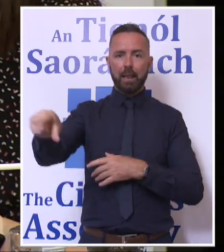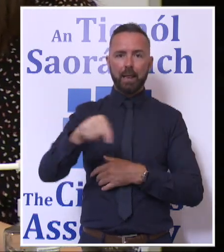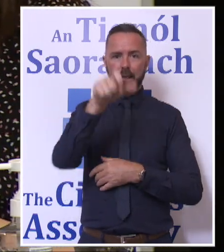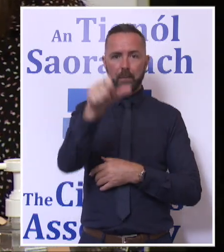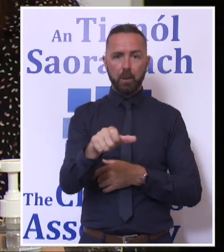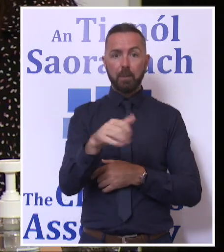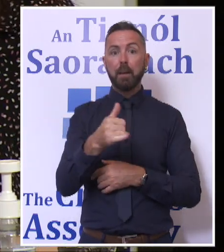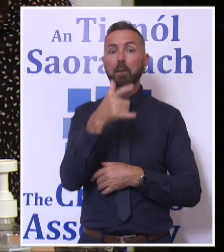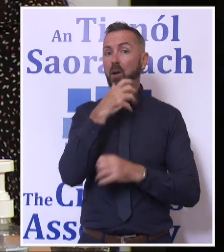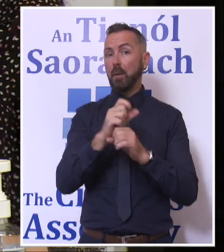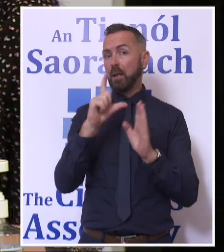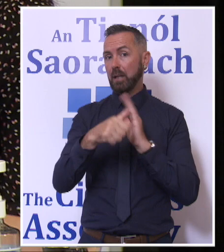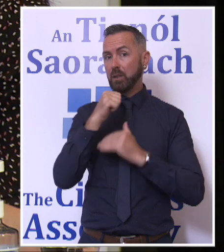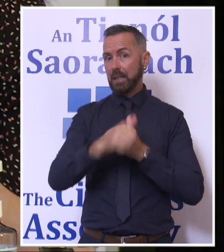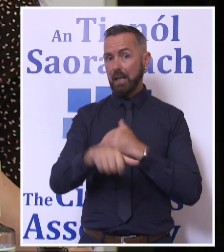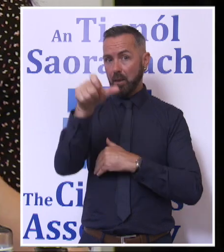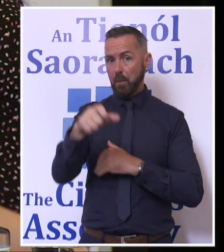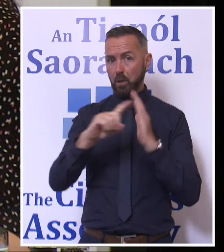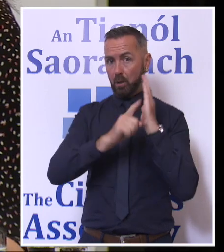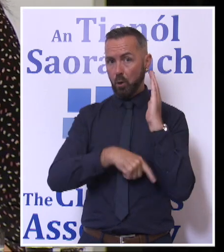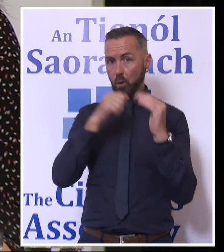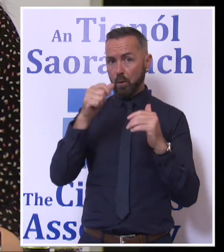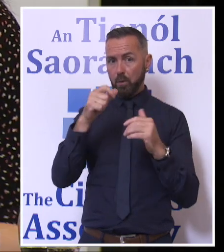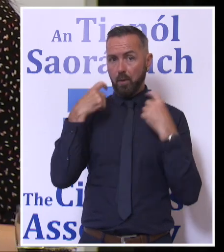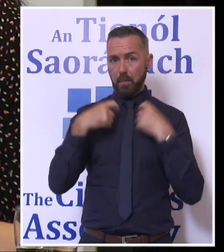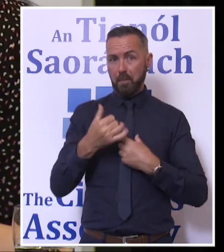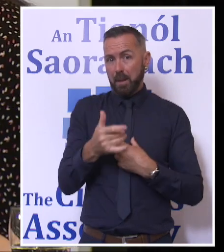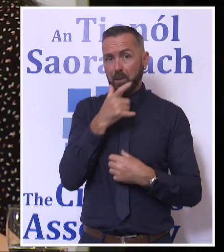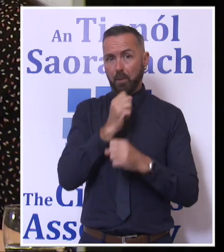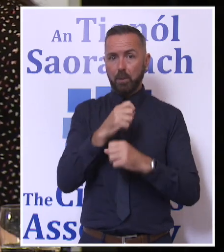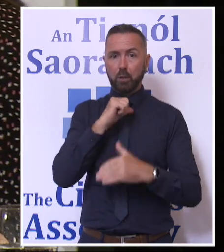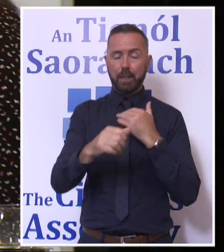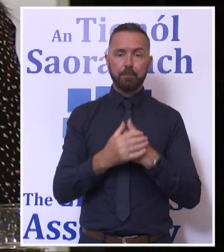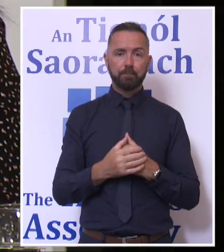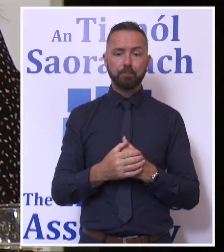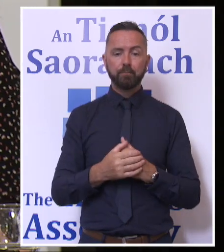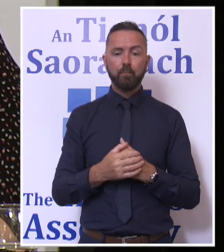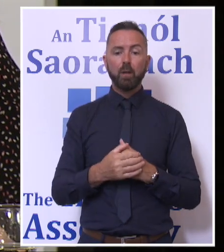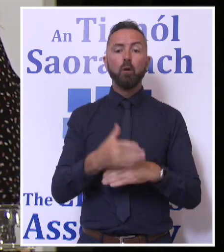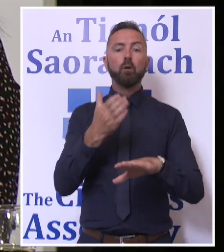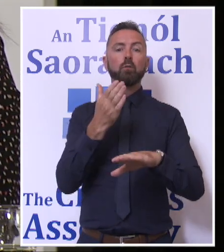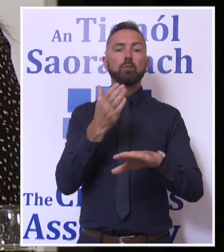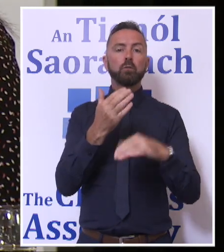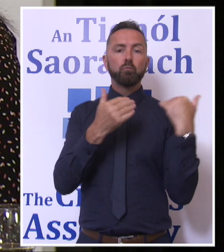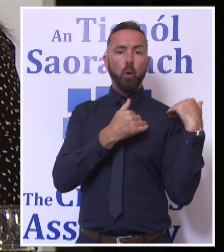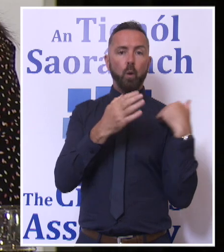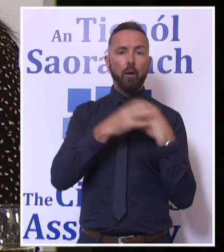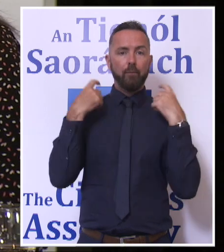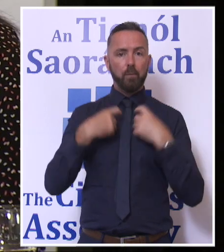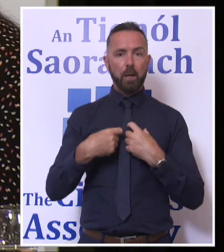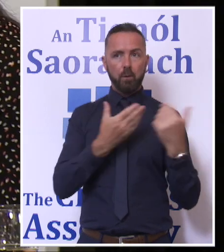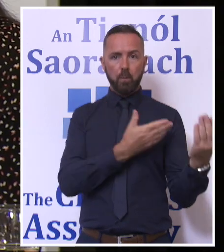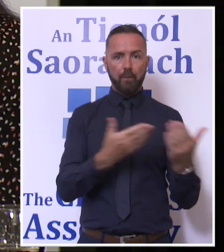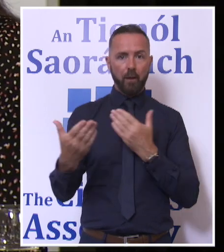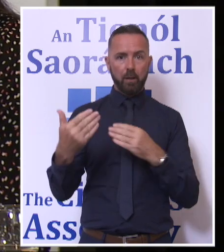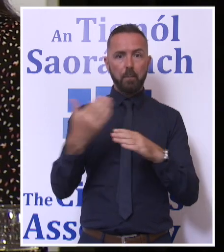later on today. As I mentioned, the role of Cathaoirleach and of deputy Cathaoirleach or mayor is actually provided for under legislation.